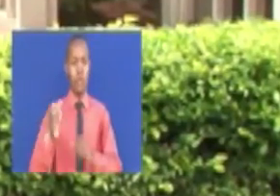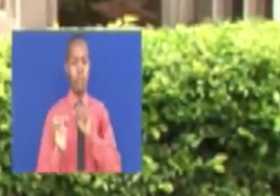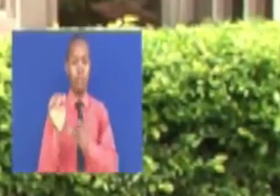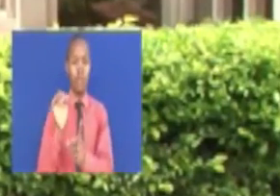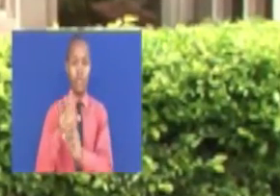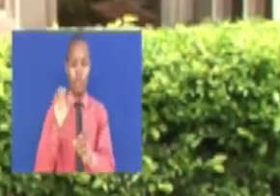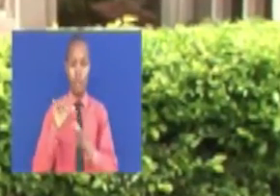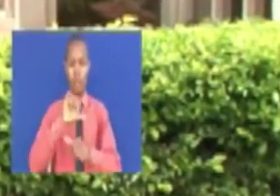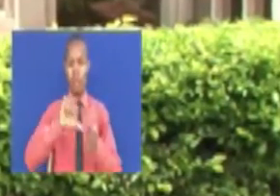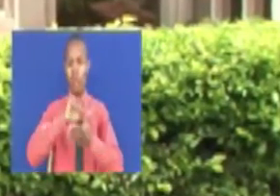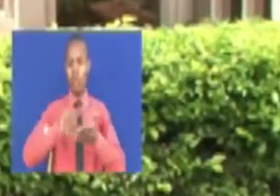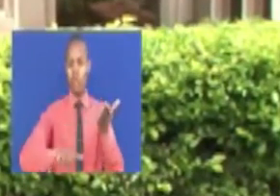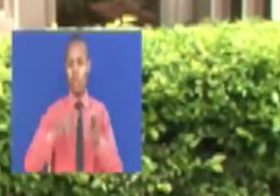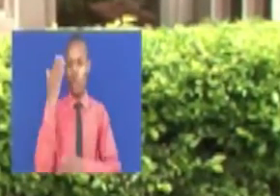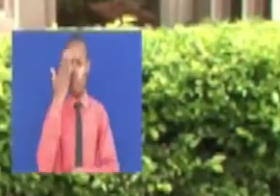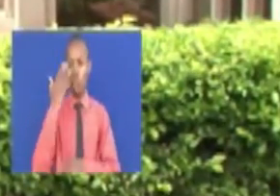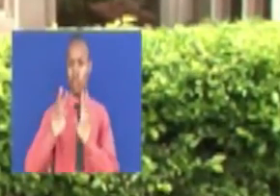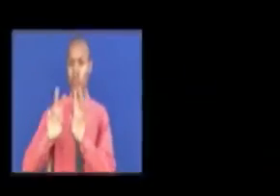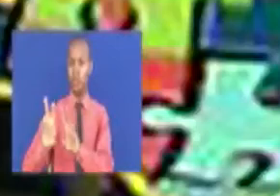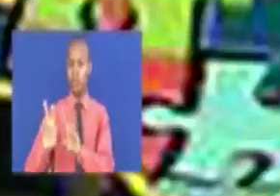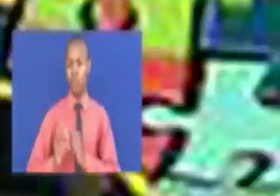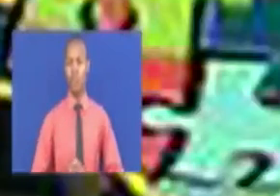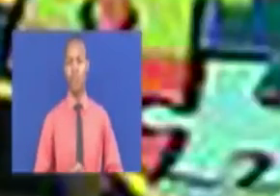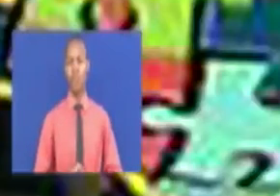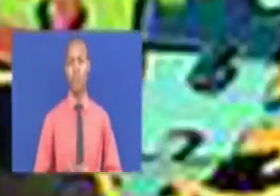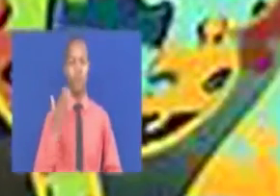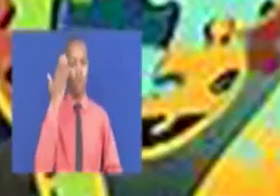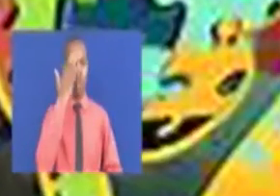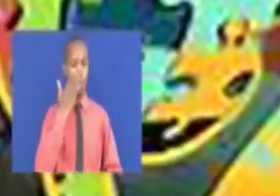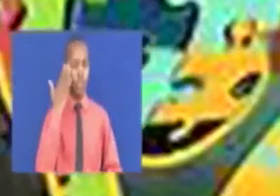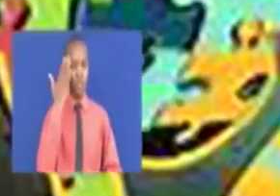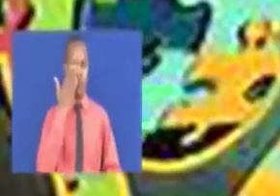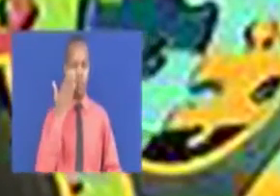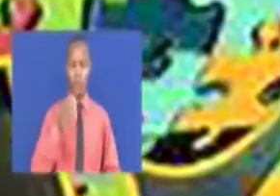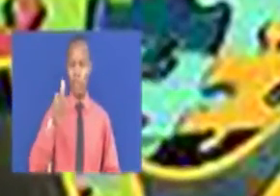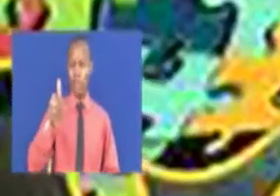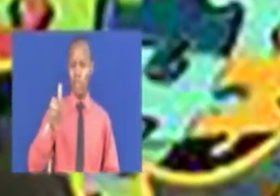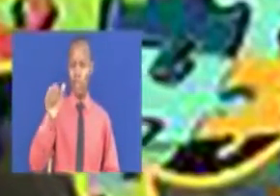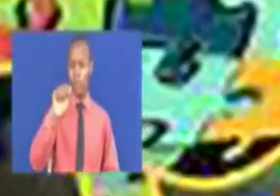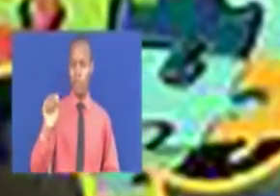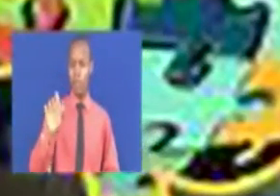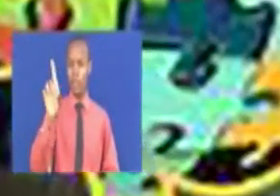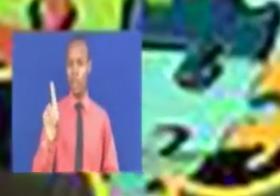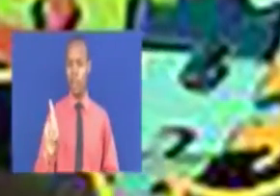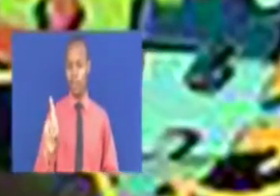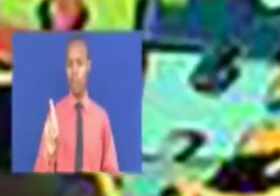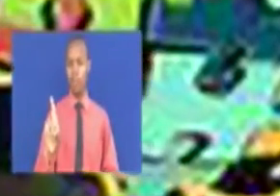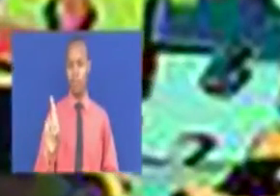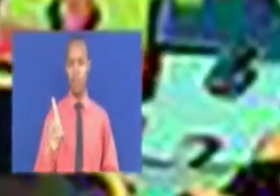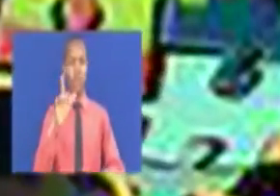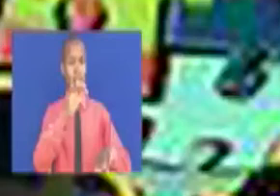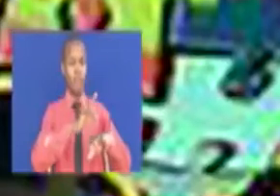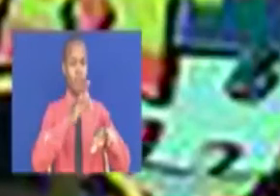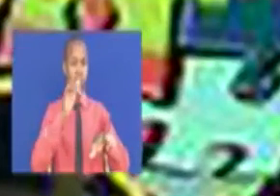therapist, about autism. Take a look. Autism Spectrum Disorder, ASD, simply known as autism,